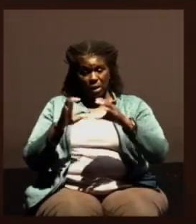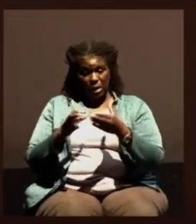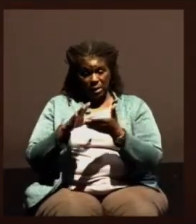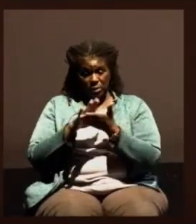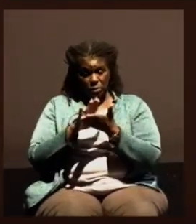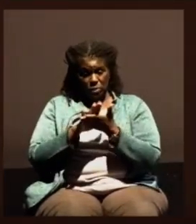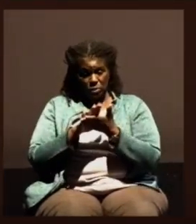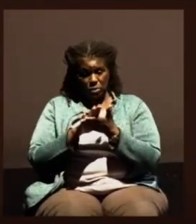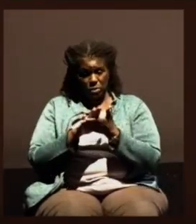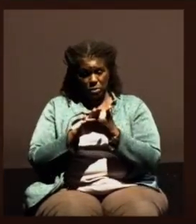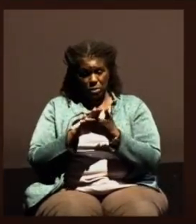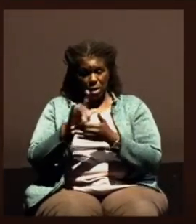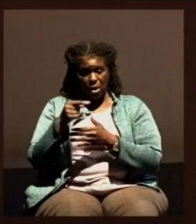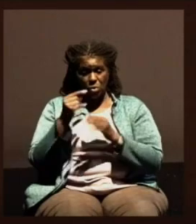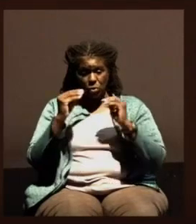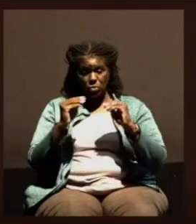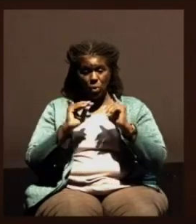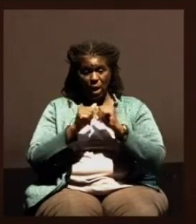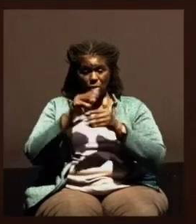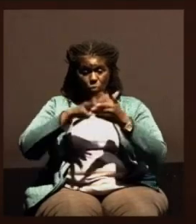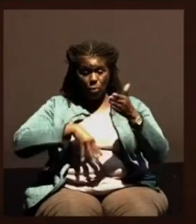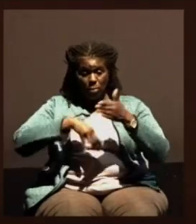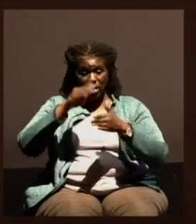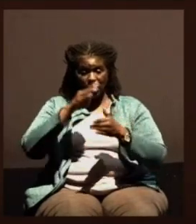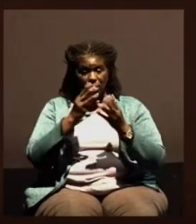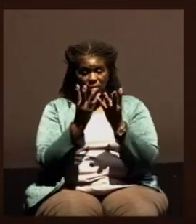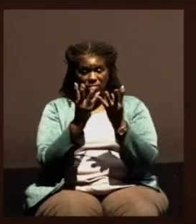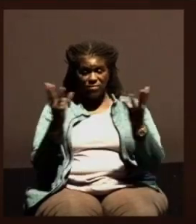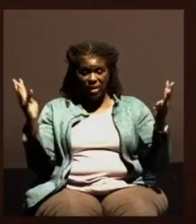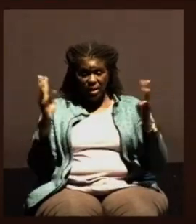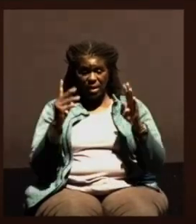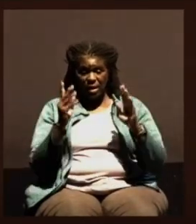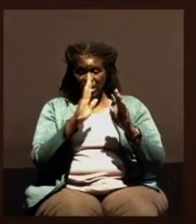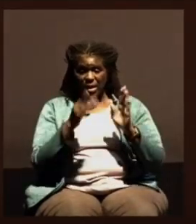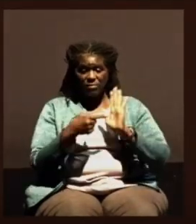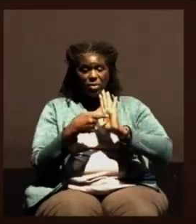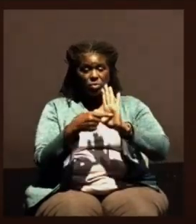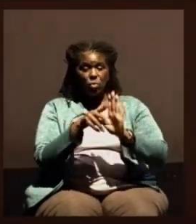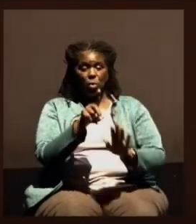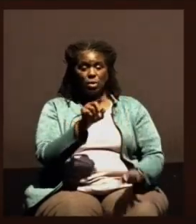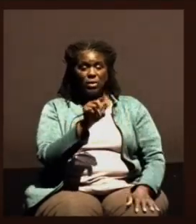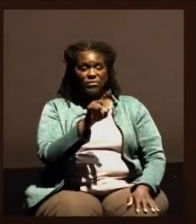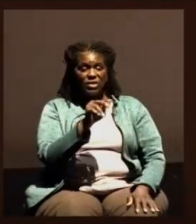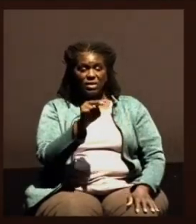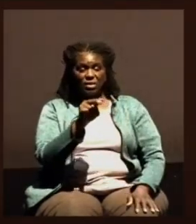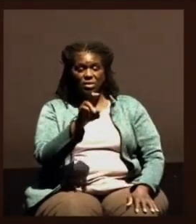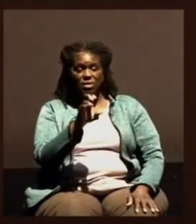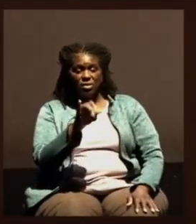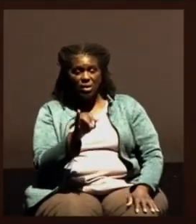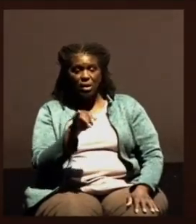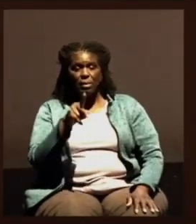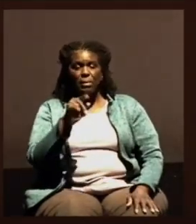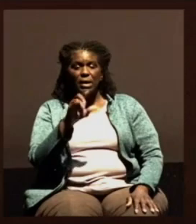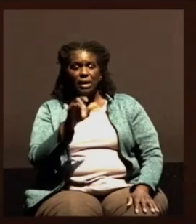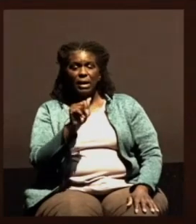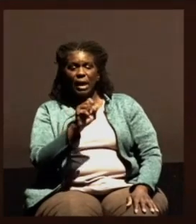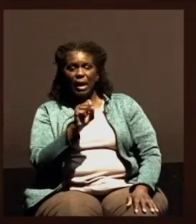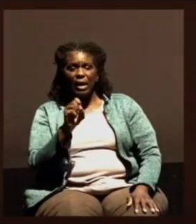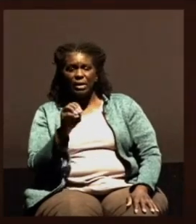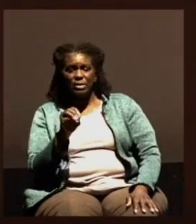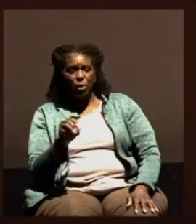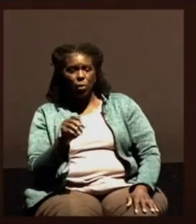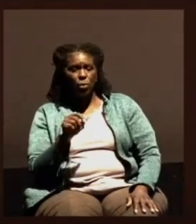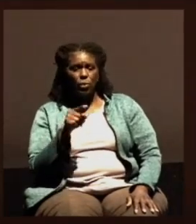If you took an art class in school and you were only taught how to paint a fence, you were never shown the works of Da Vinci or Picasso, would that make you appreciate